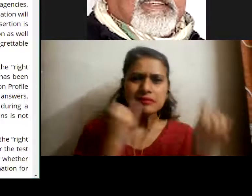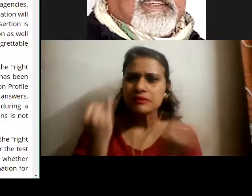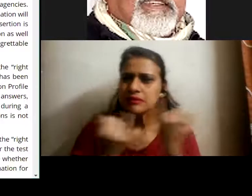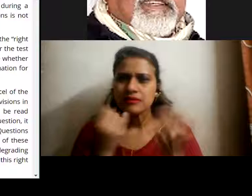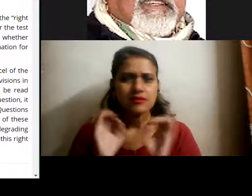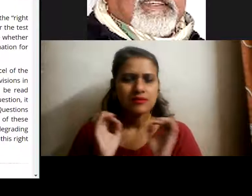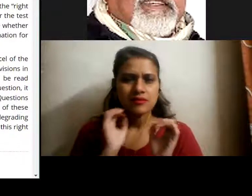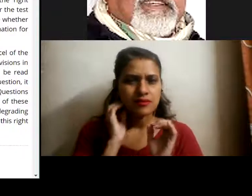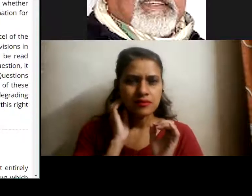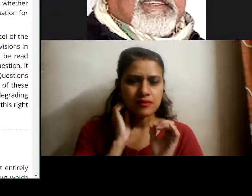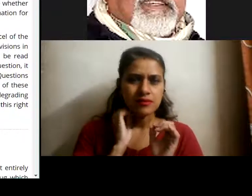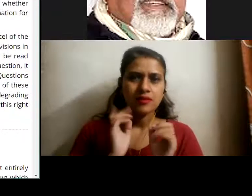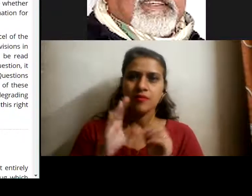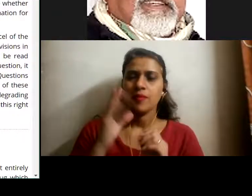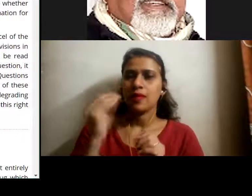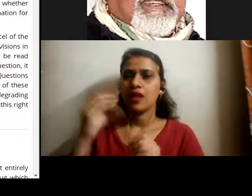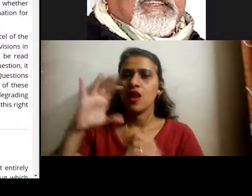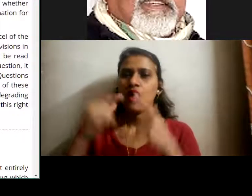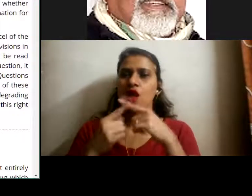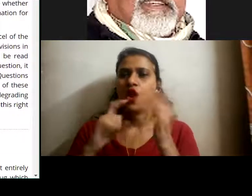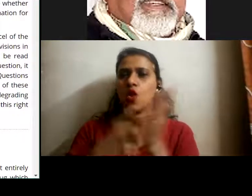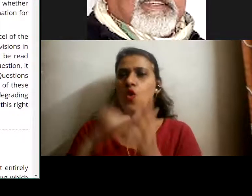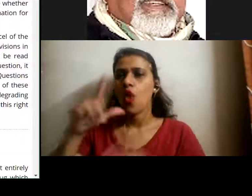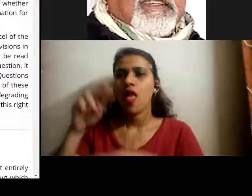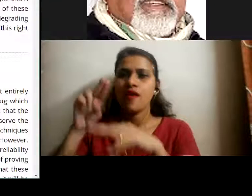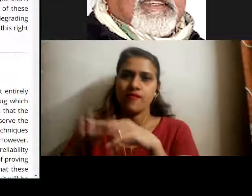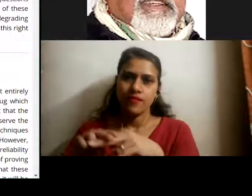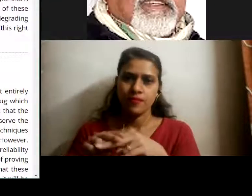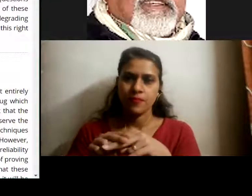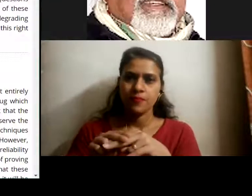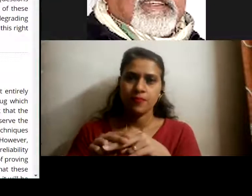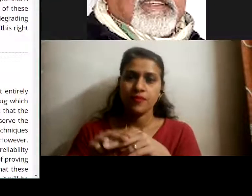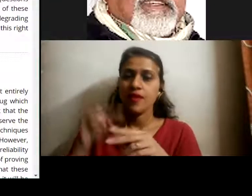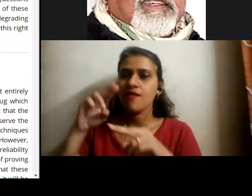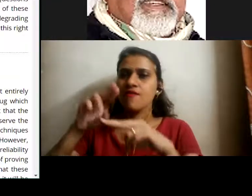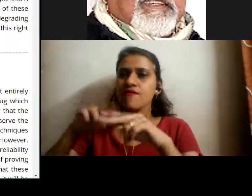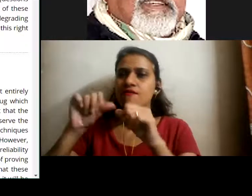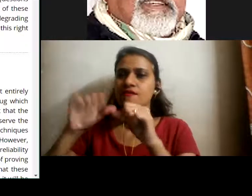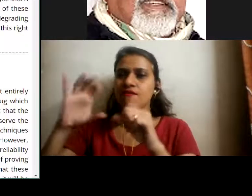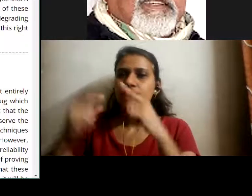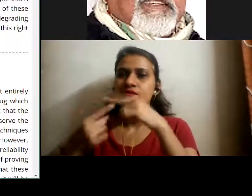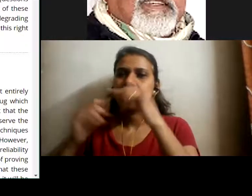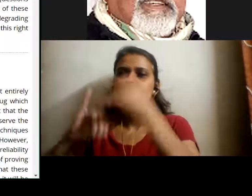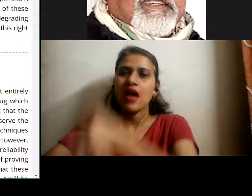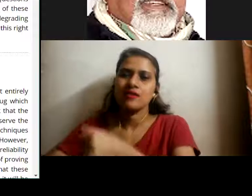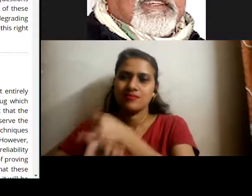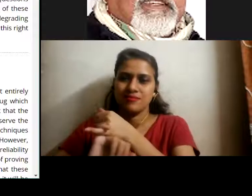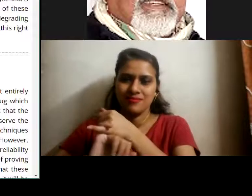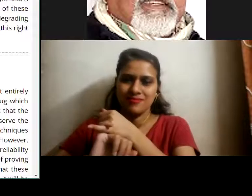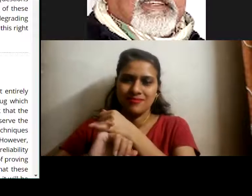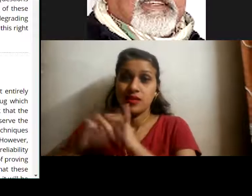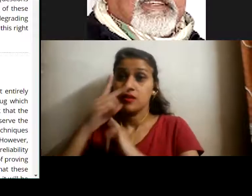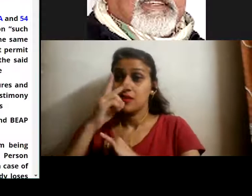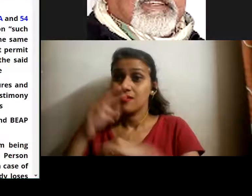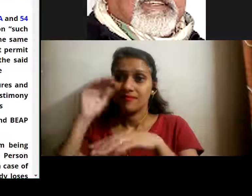let's find out by Control F and just type facts. So here, as we can see,